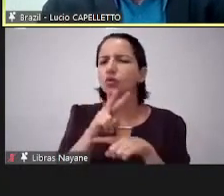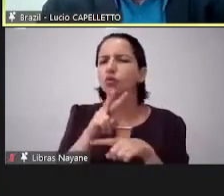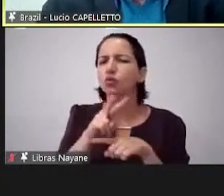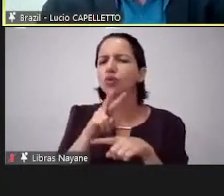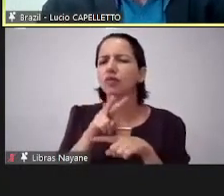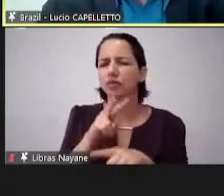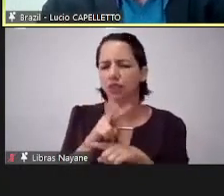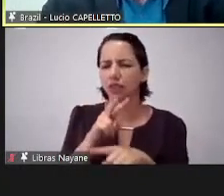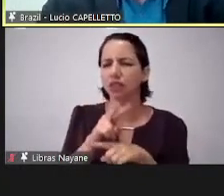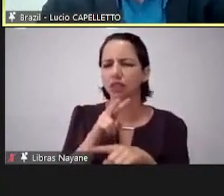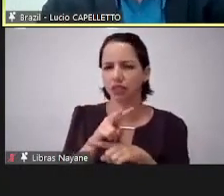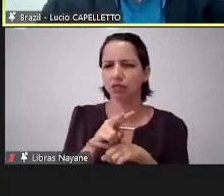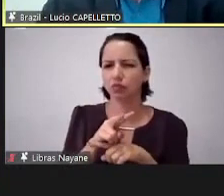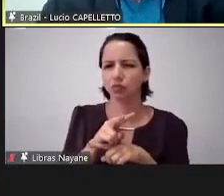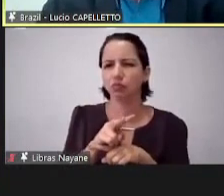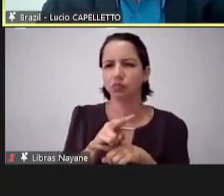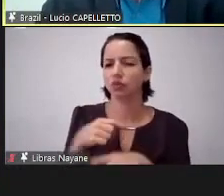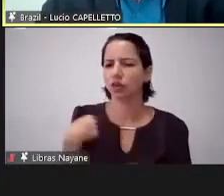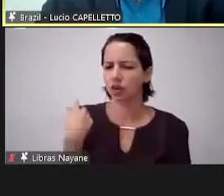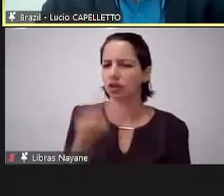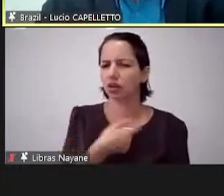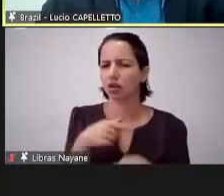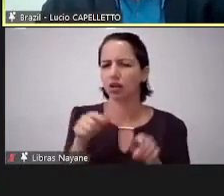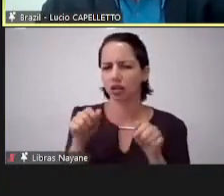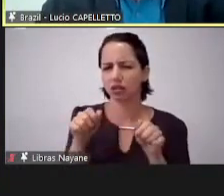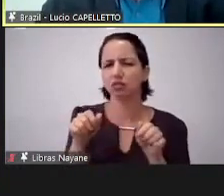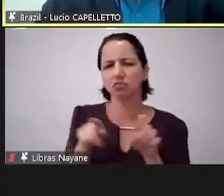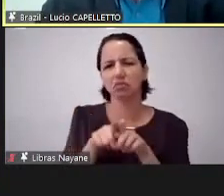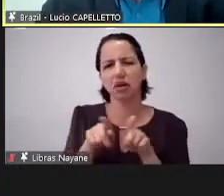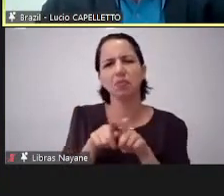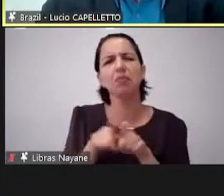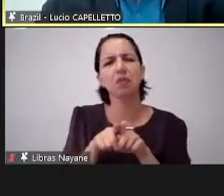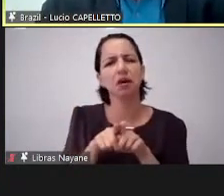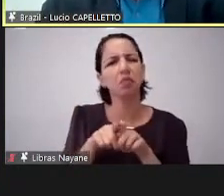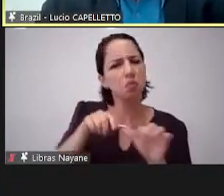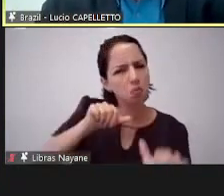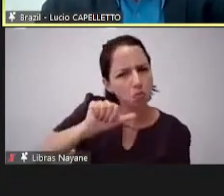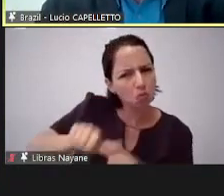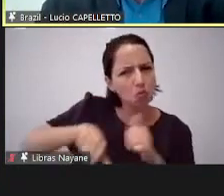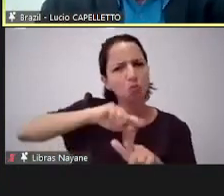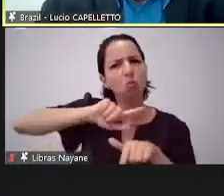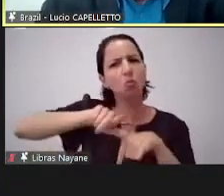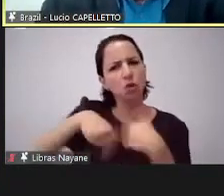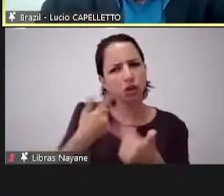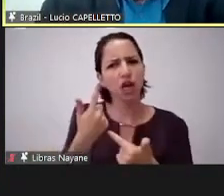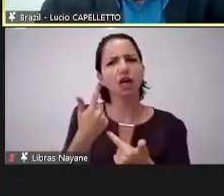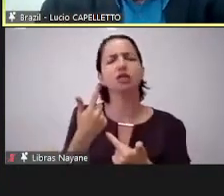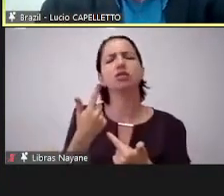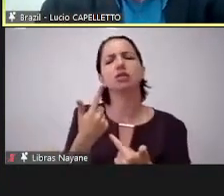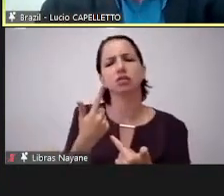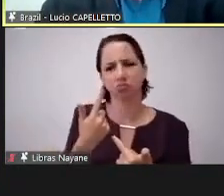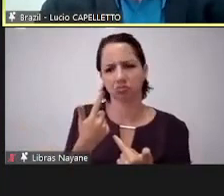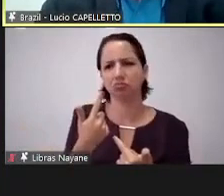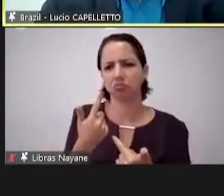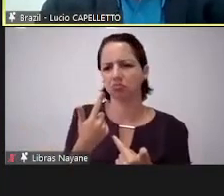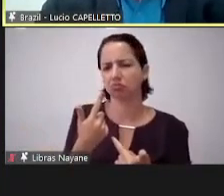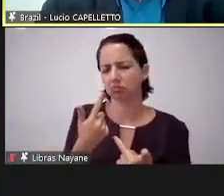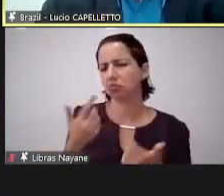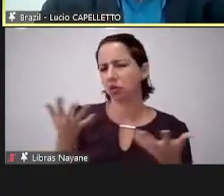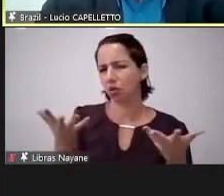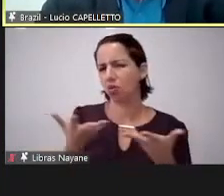perenniality. In terms of monitoring, we implemented changes and we improved our